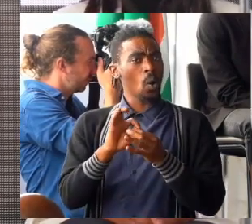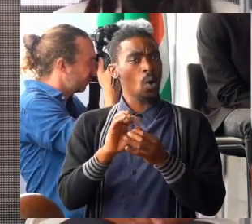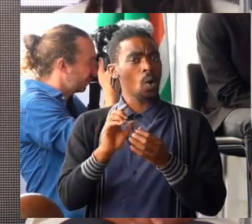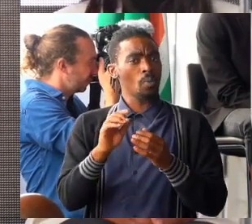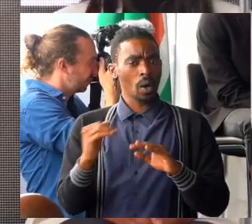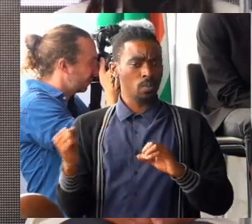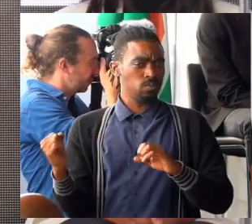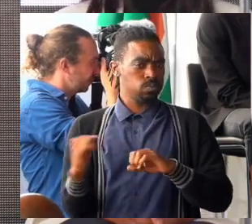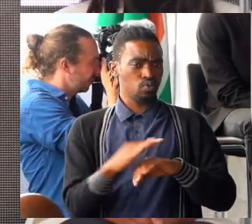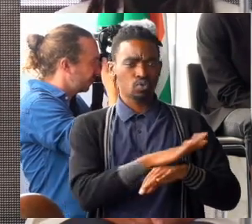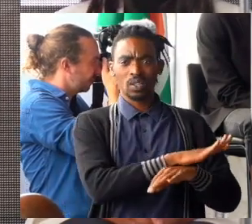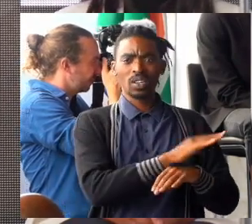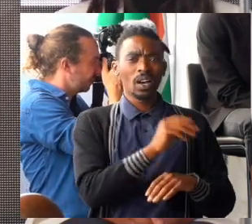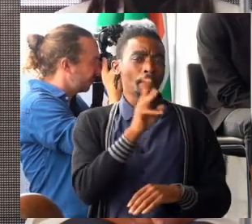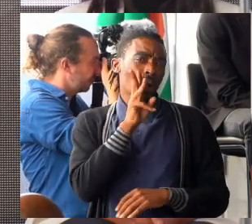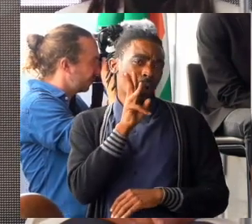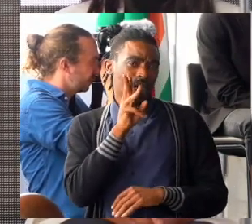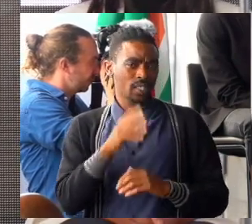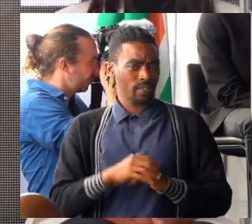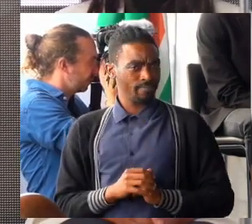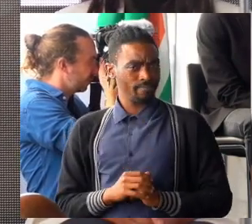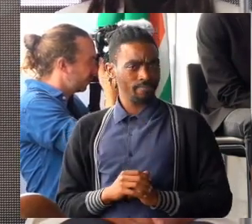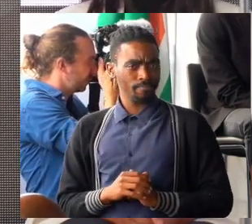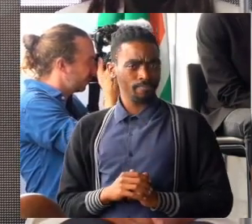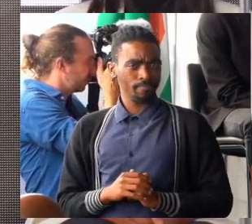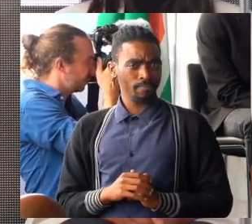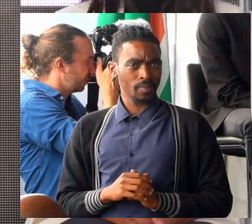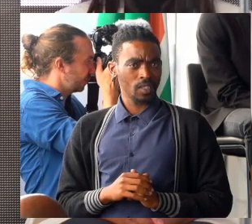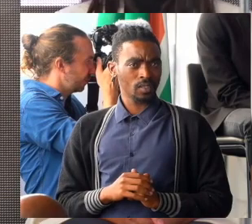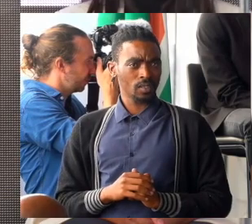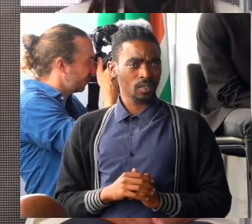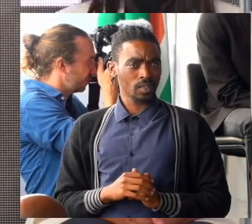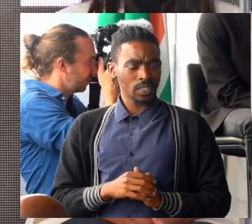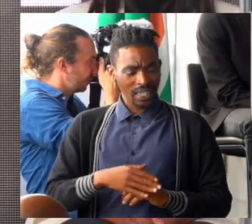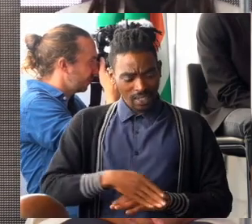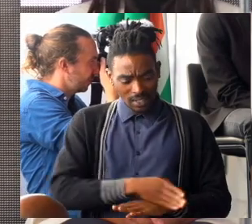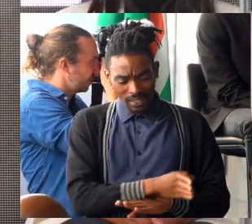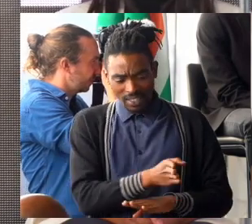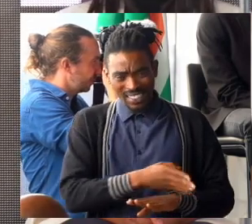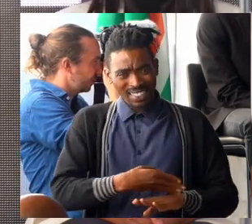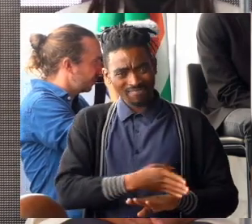floods. Thousands of people in the coal belt have respiratory illnesses.